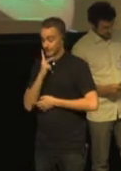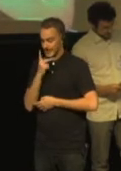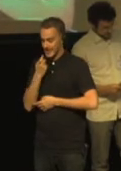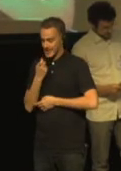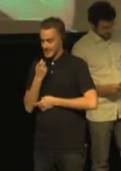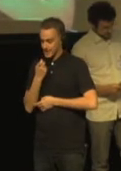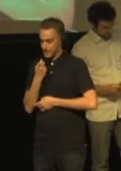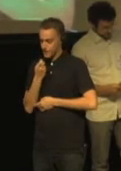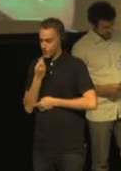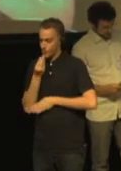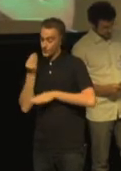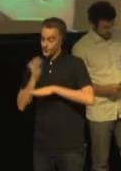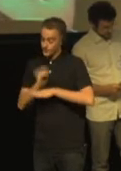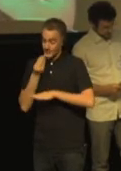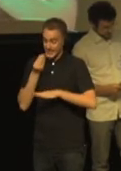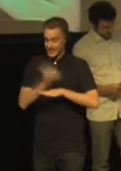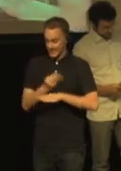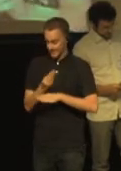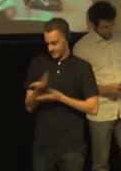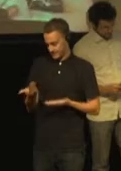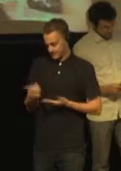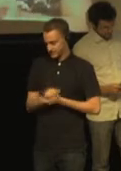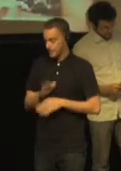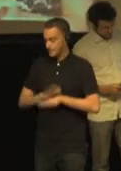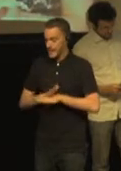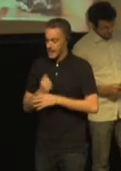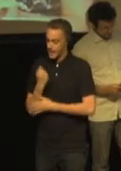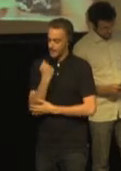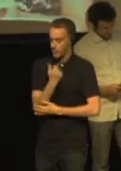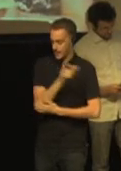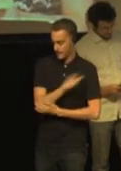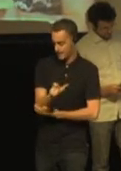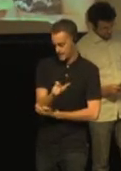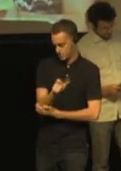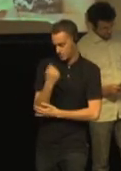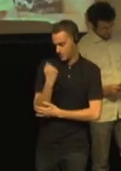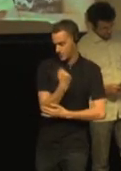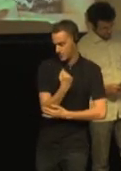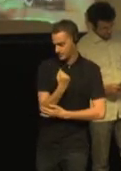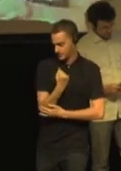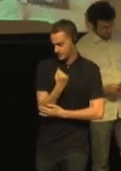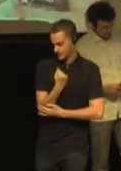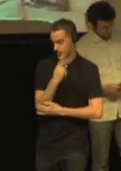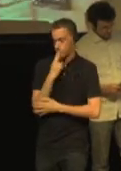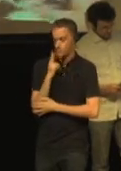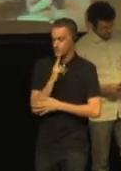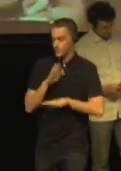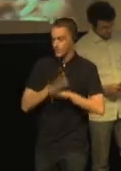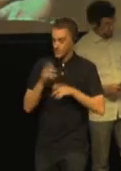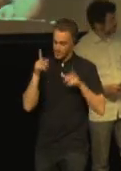more interest and commitment to the cause of deafblindness. So,